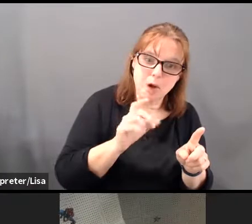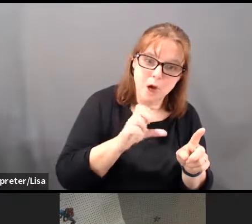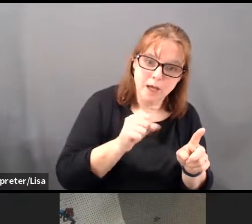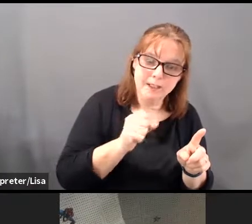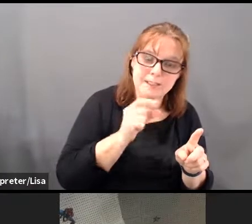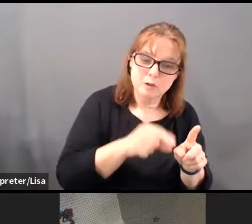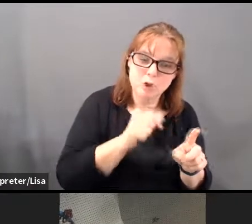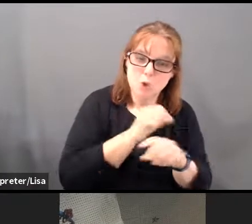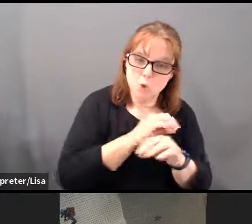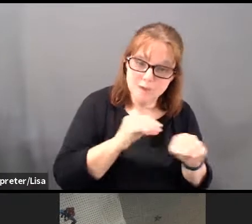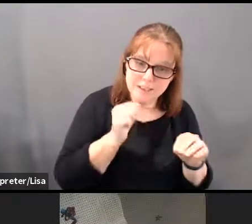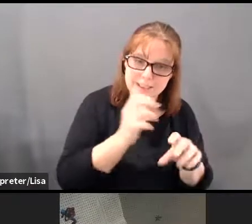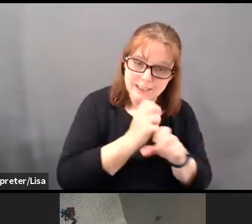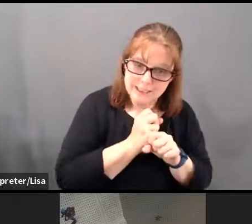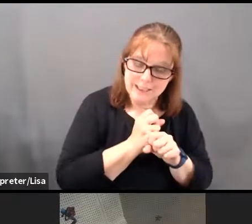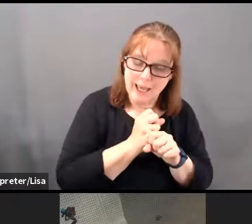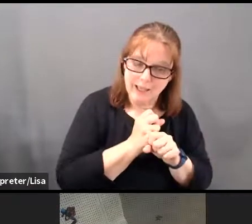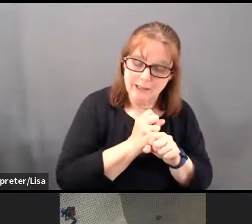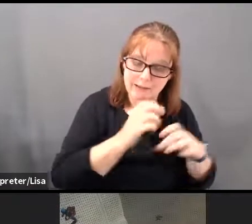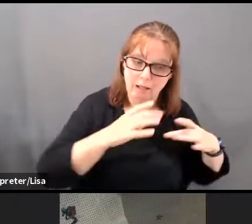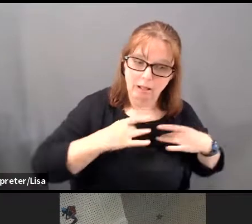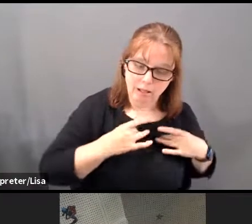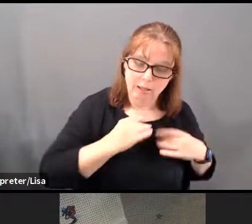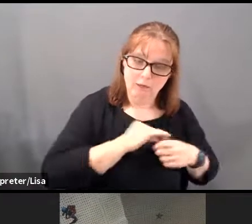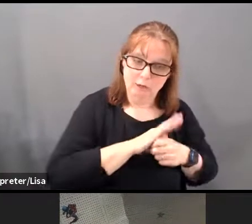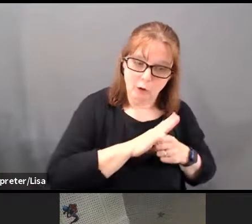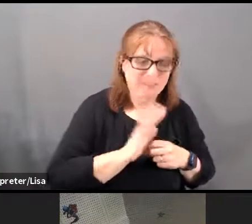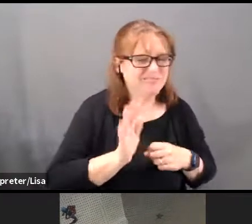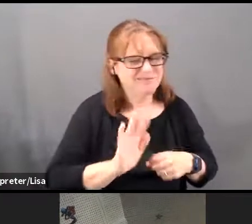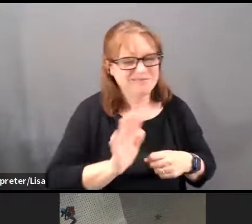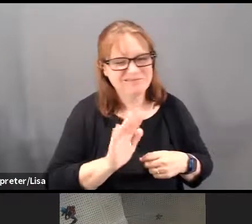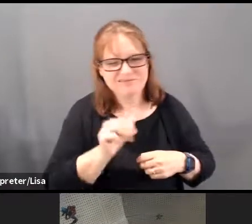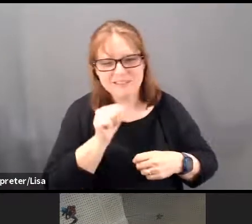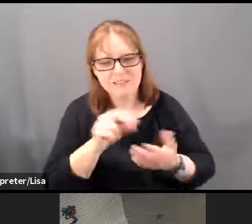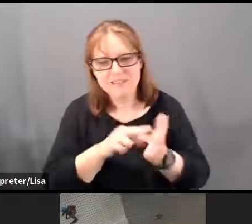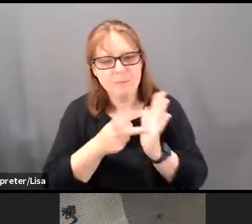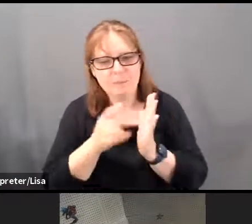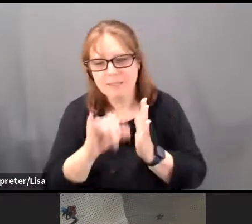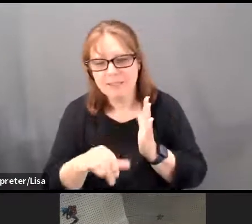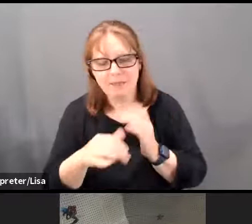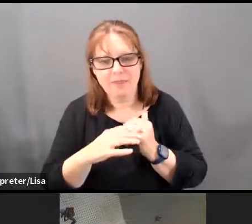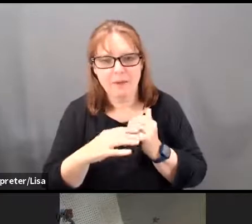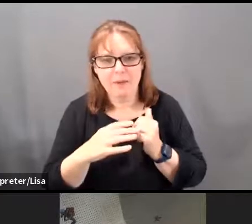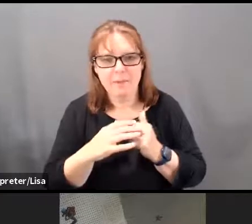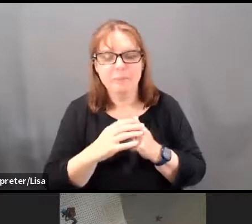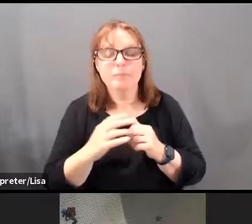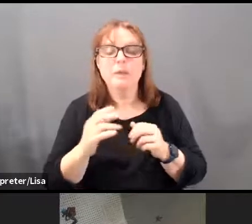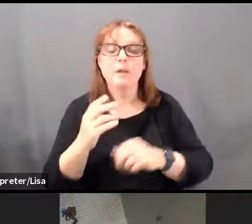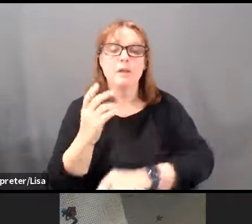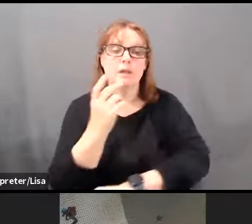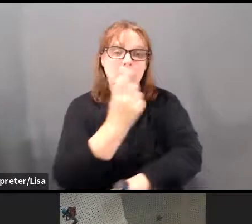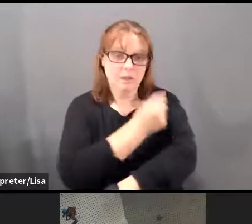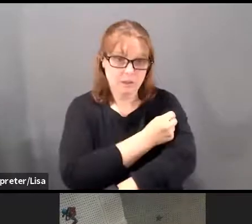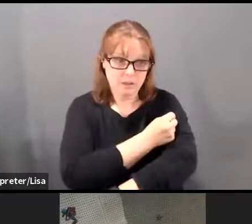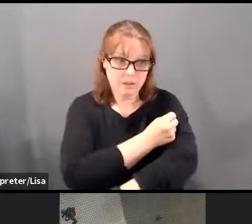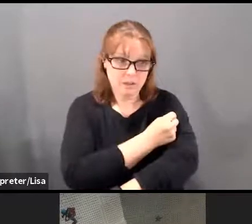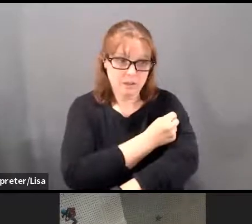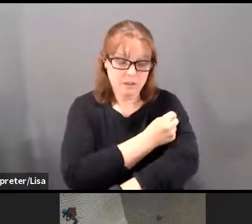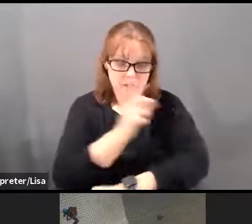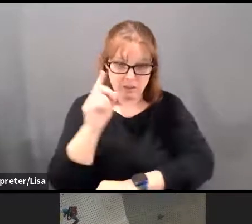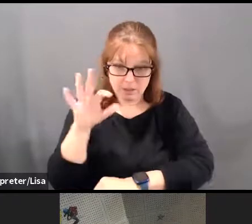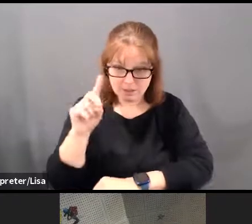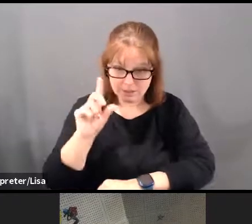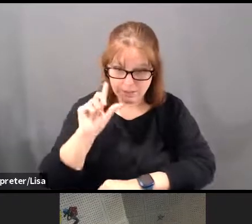clinical trials were designed. The way the clinical trials were designed was person gets a vaccine, did they end up getting COVID? That's